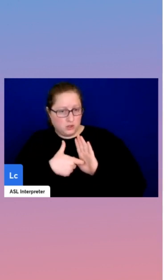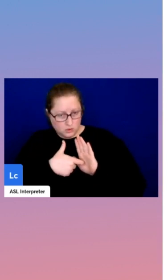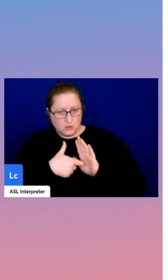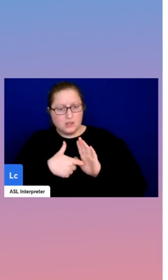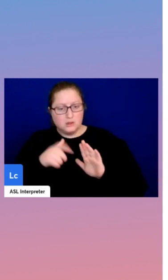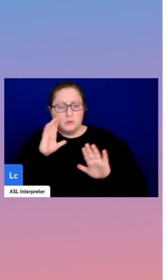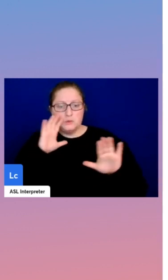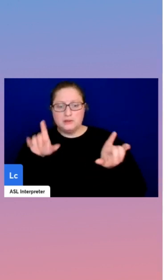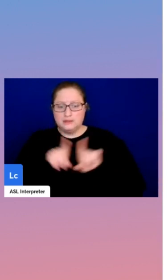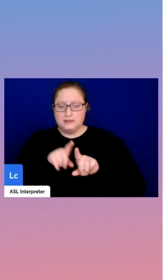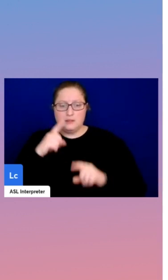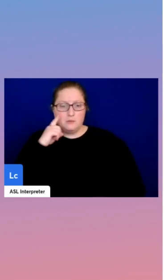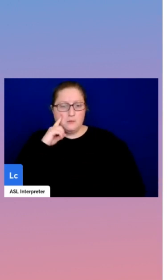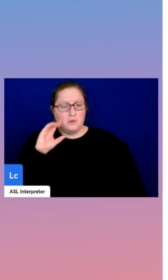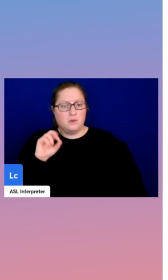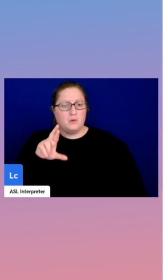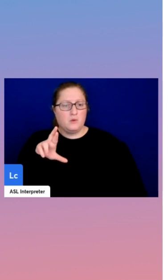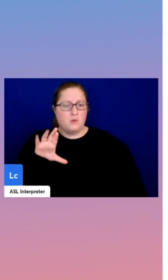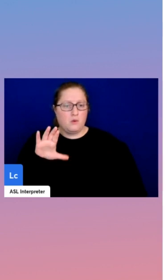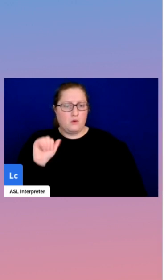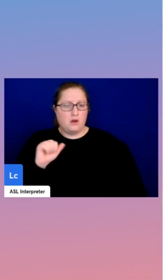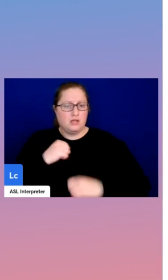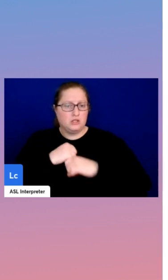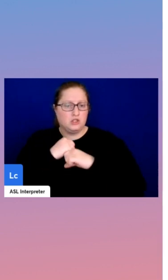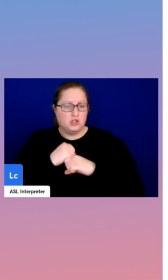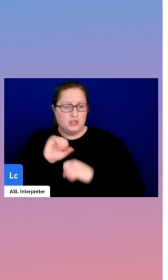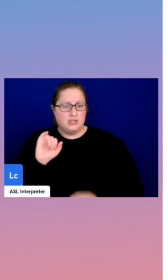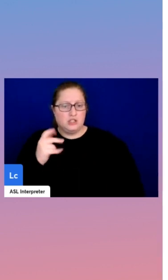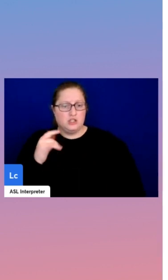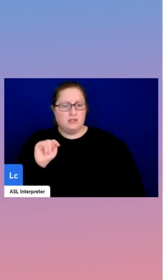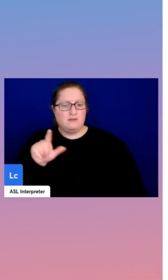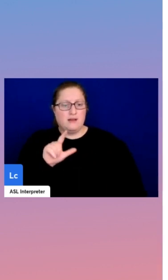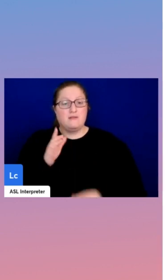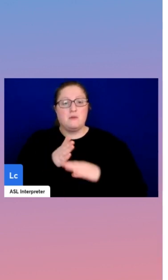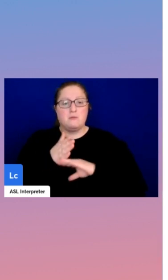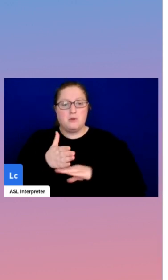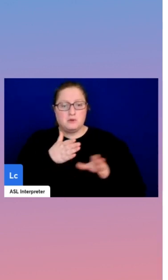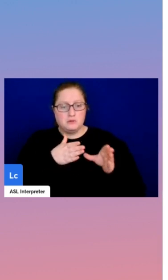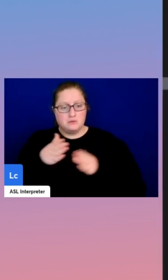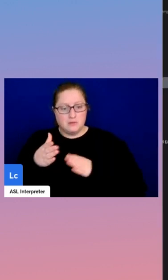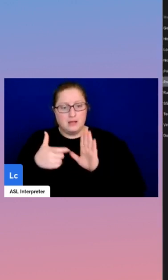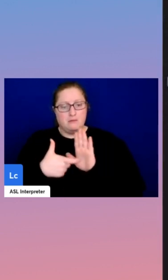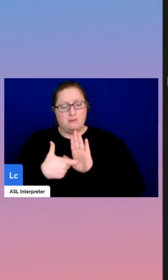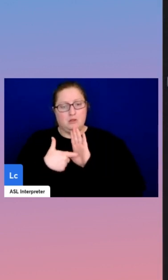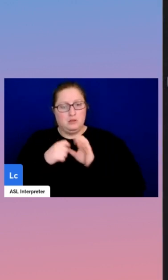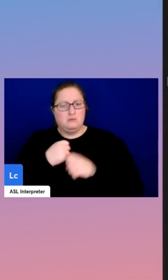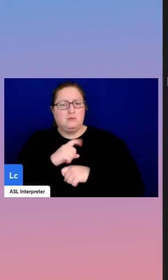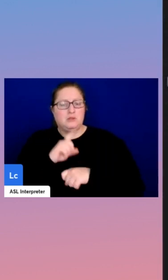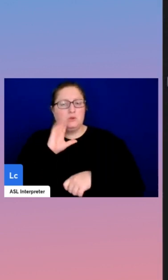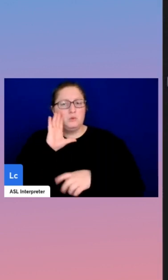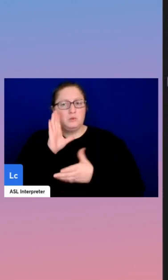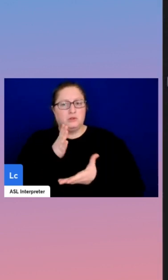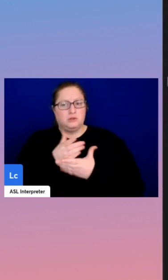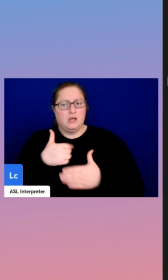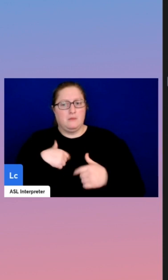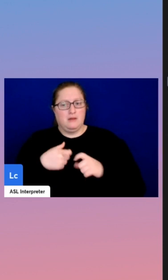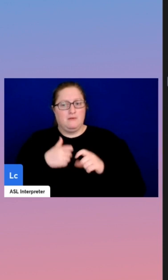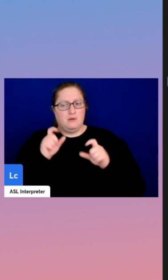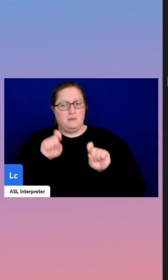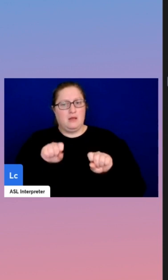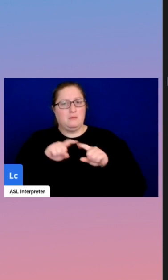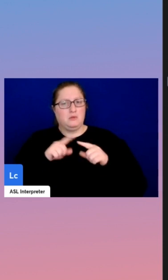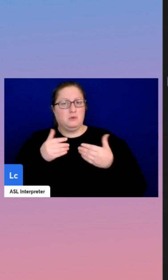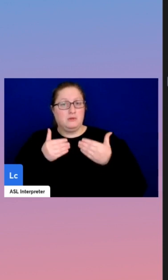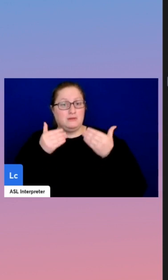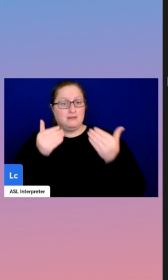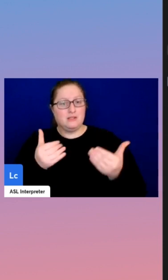same with Orca shift left. I'm gonna put it in post plan and make it mandatory to make sure that it stops me from moving ahead in case there